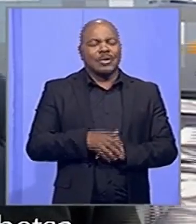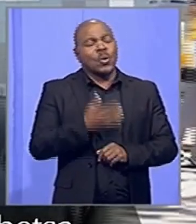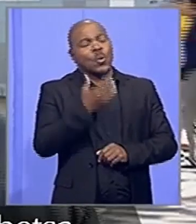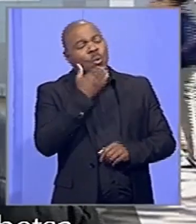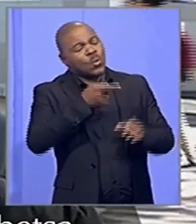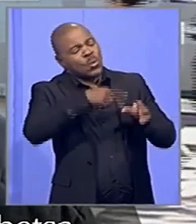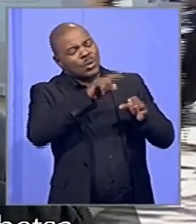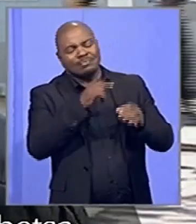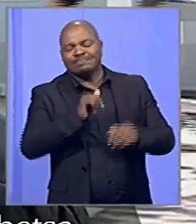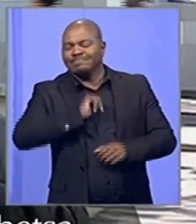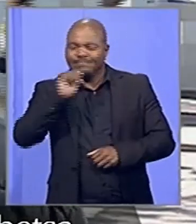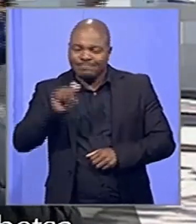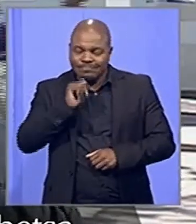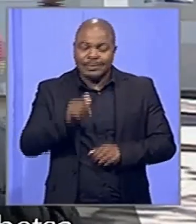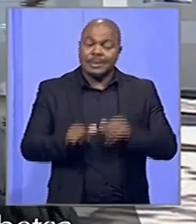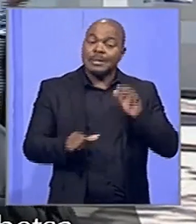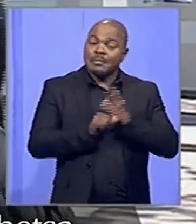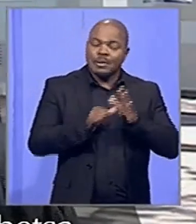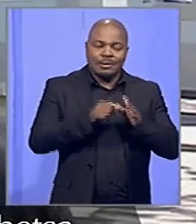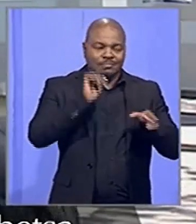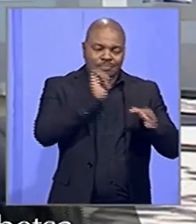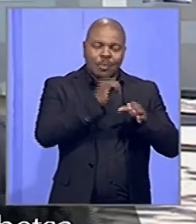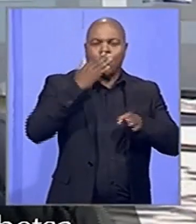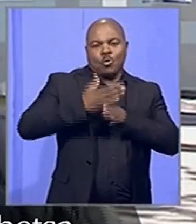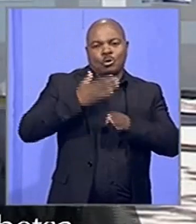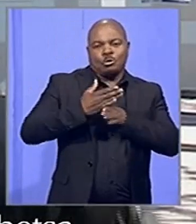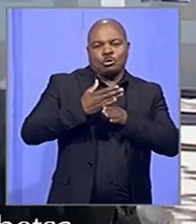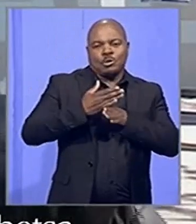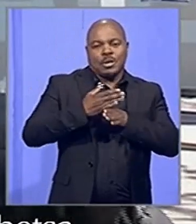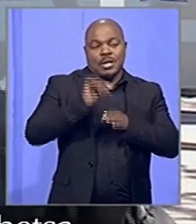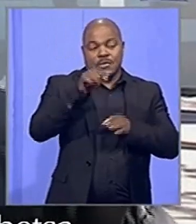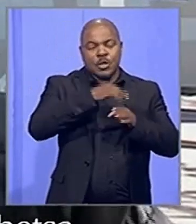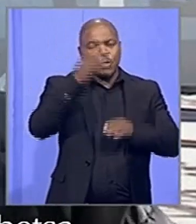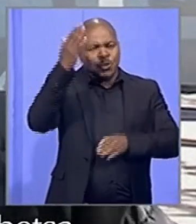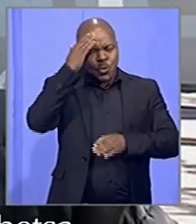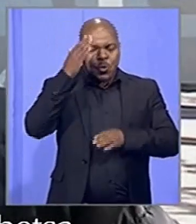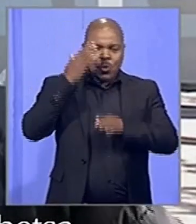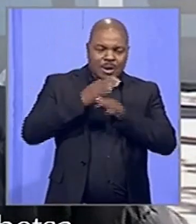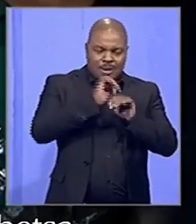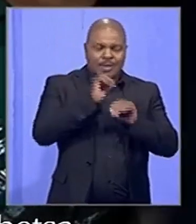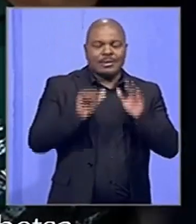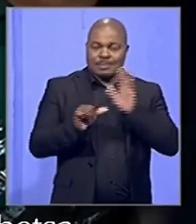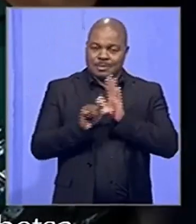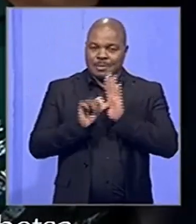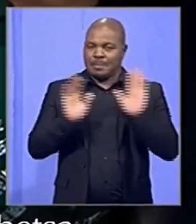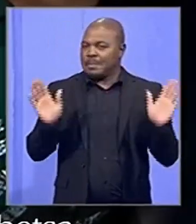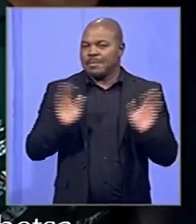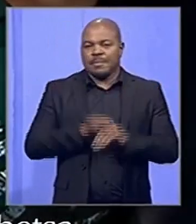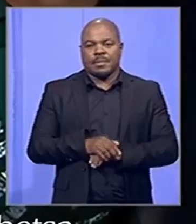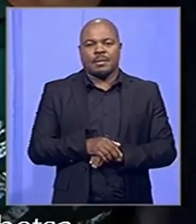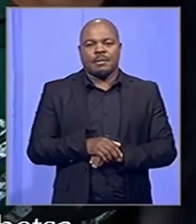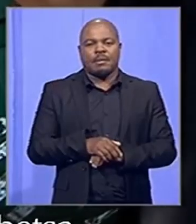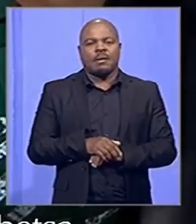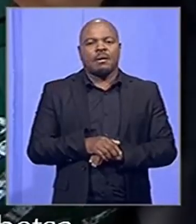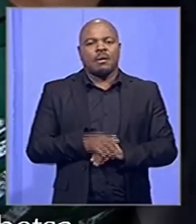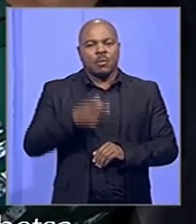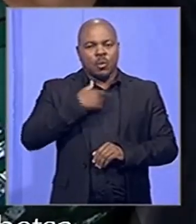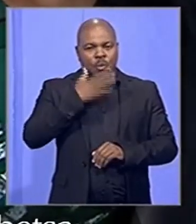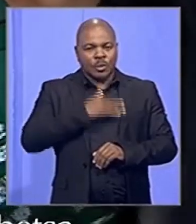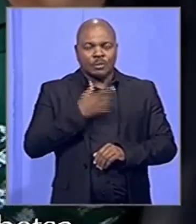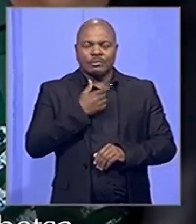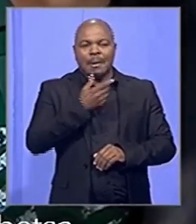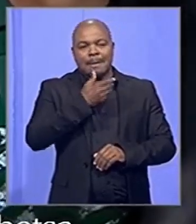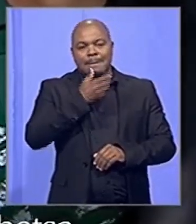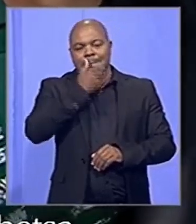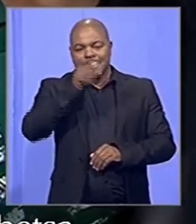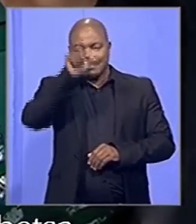think that what they want to do and what they plan to do and what they're actually doing matters more than anything else. I think we would all like to see it to be the best person